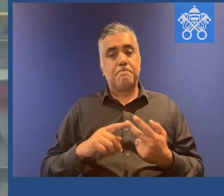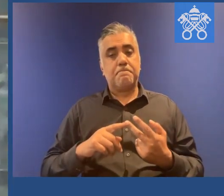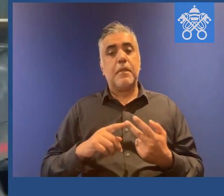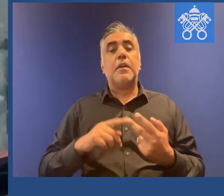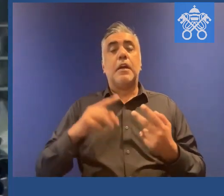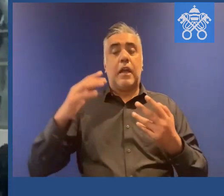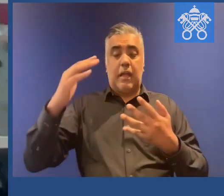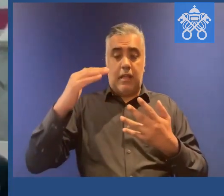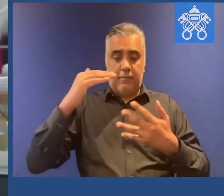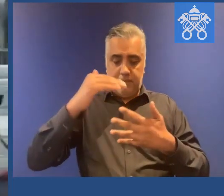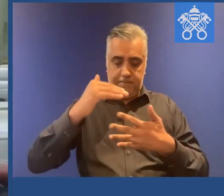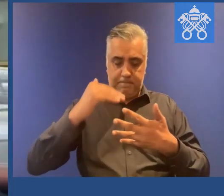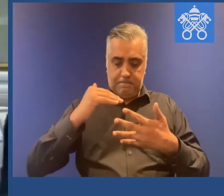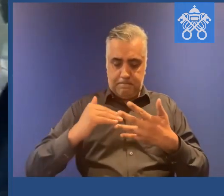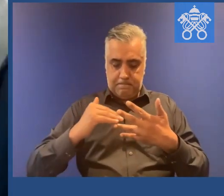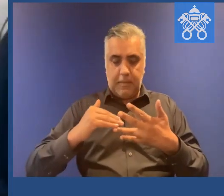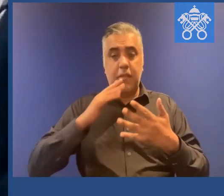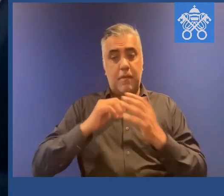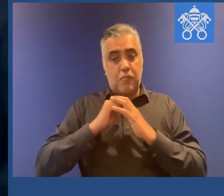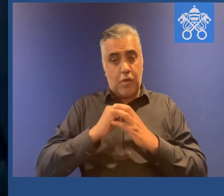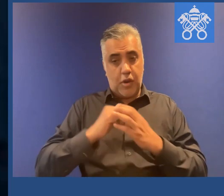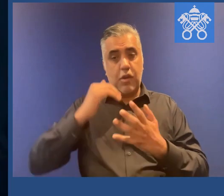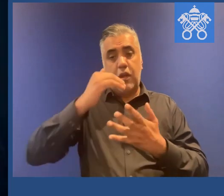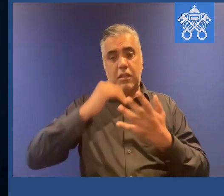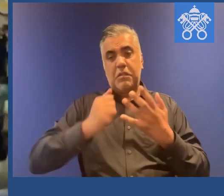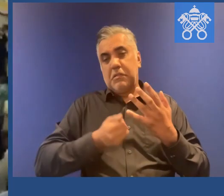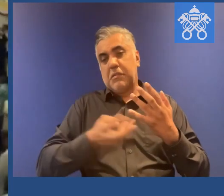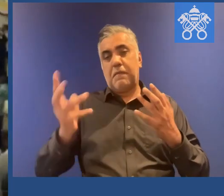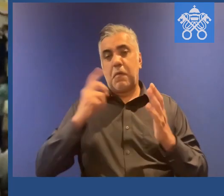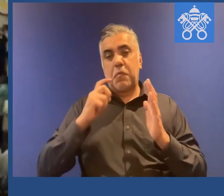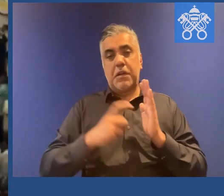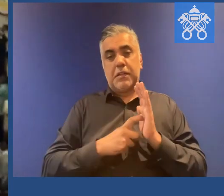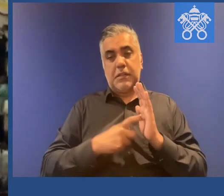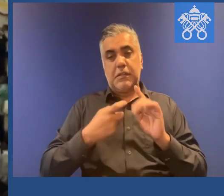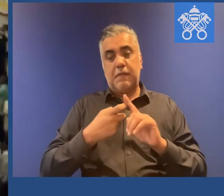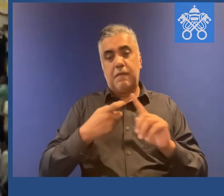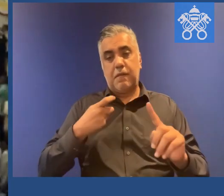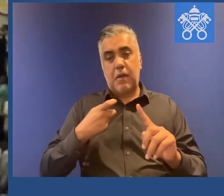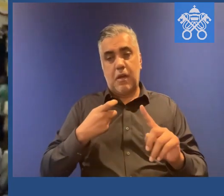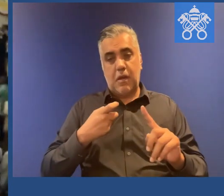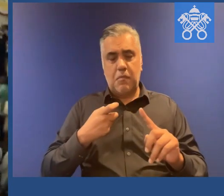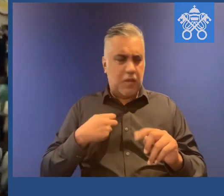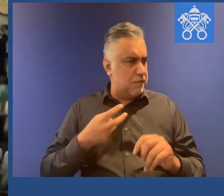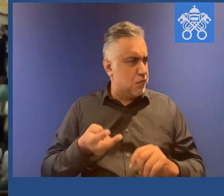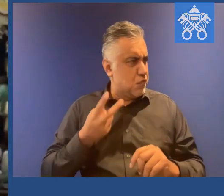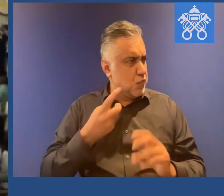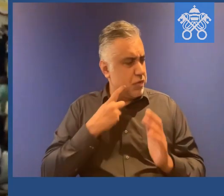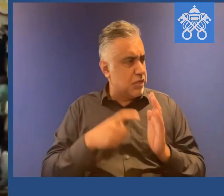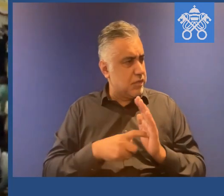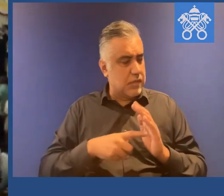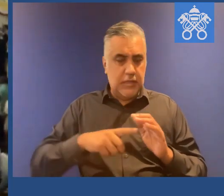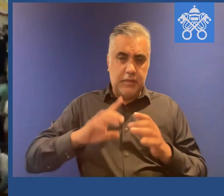followed by a prayer and several witnesses two witnesses,